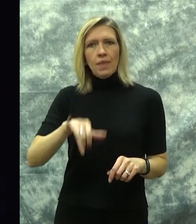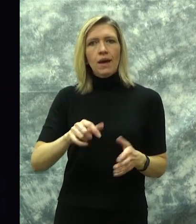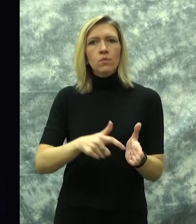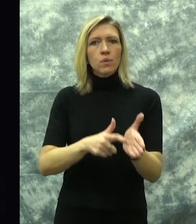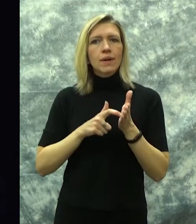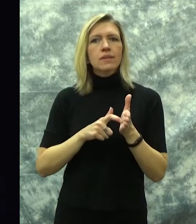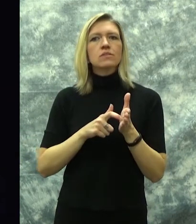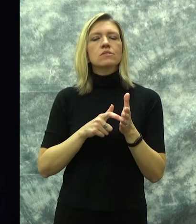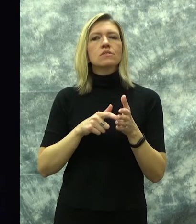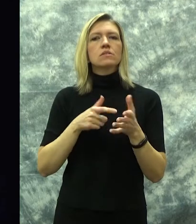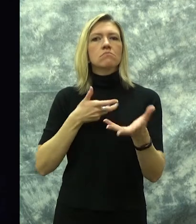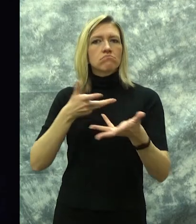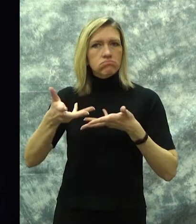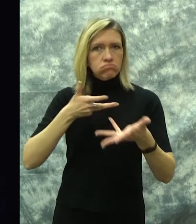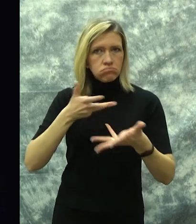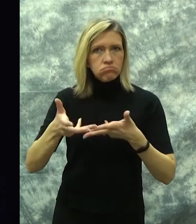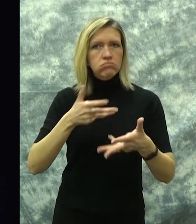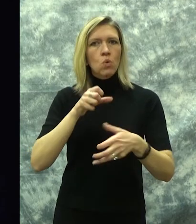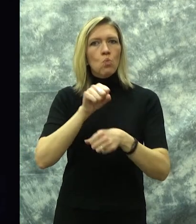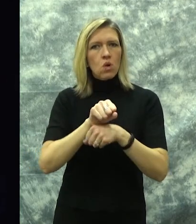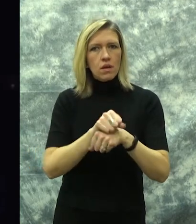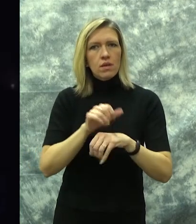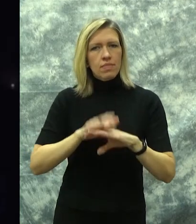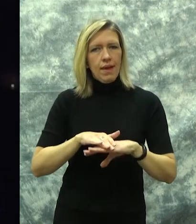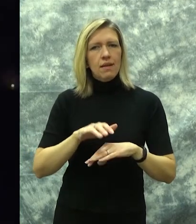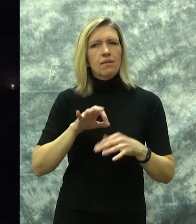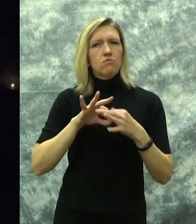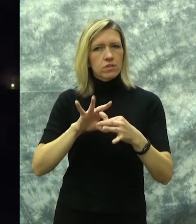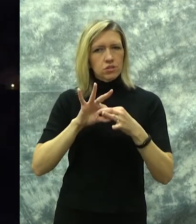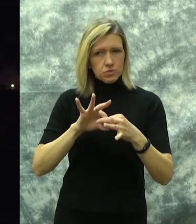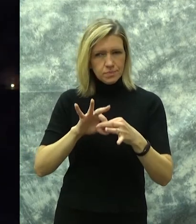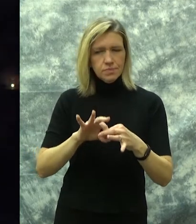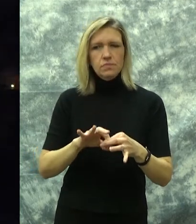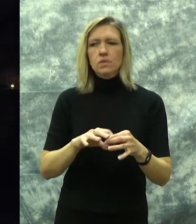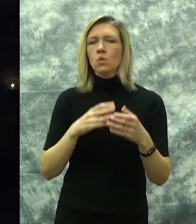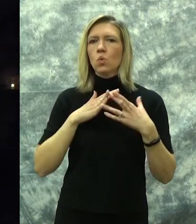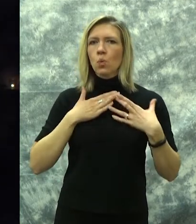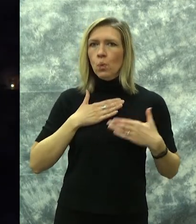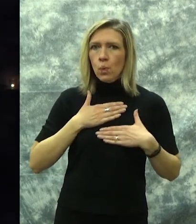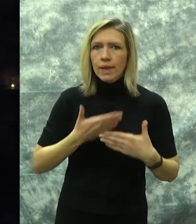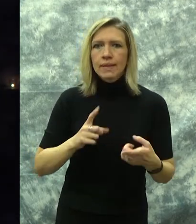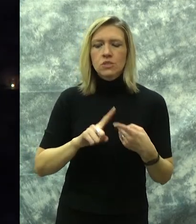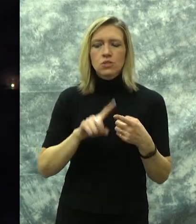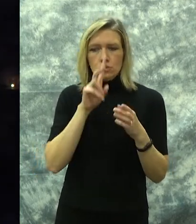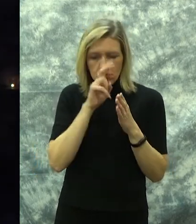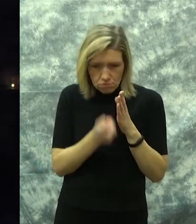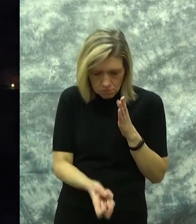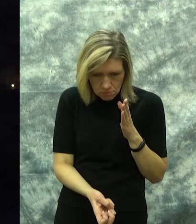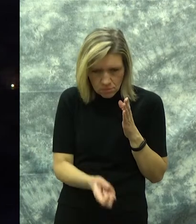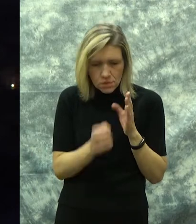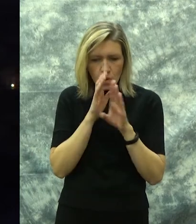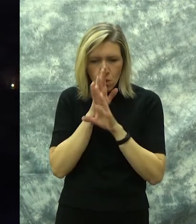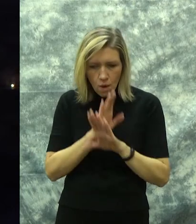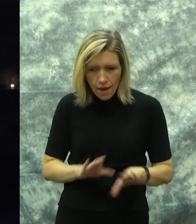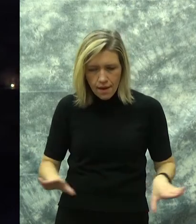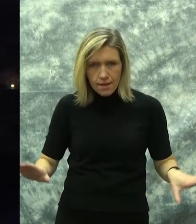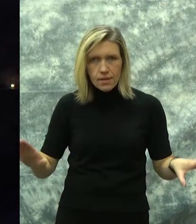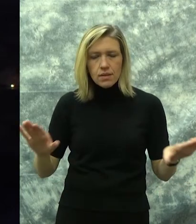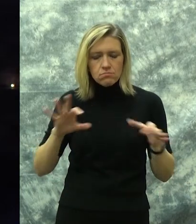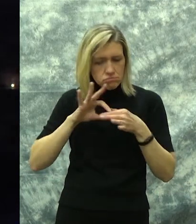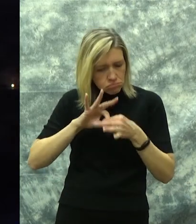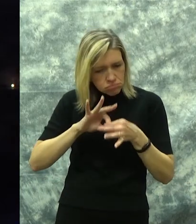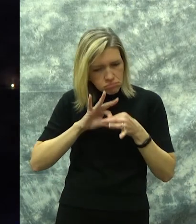a willingness to go each day into the silence and into the quiet and attune myself to that inner voice so that